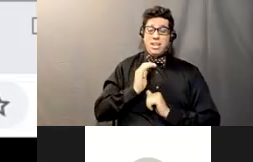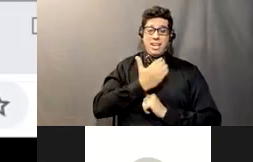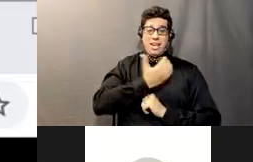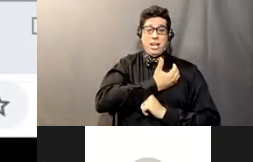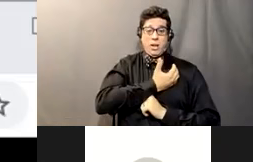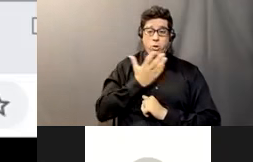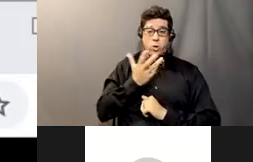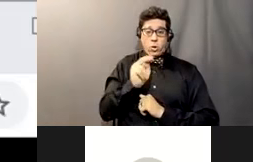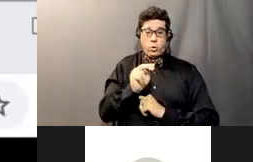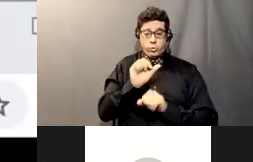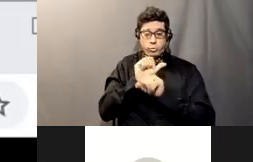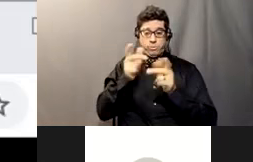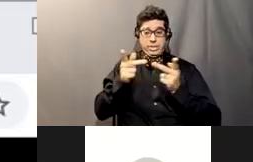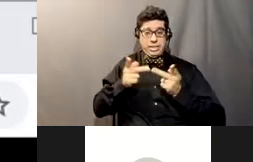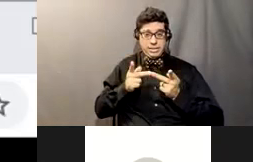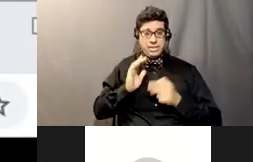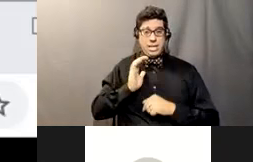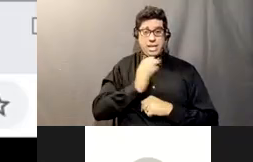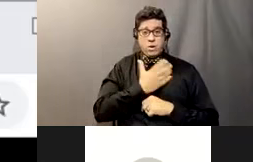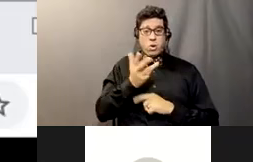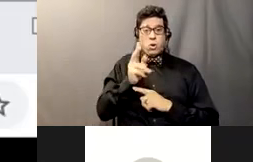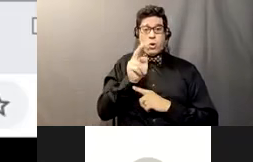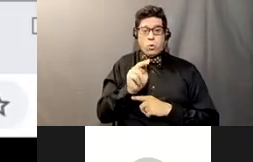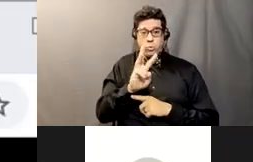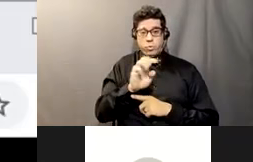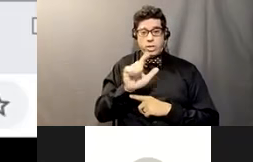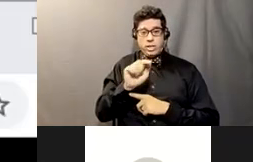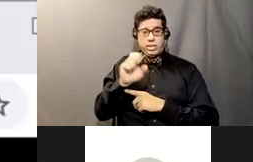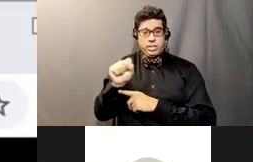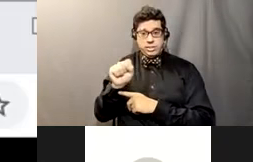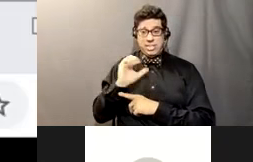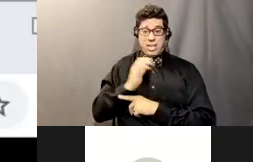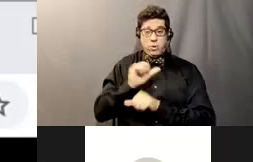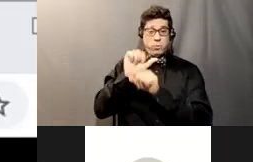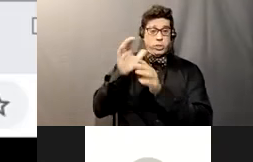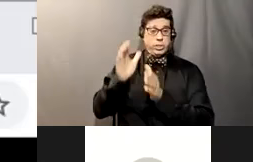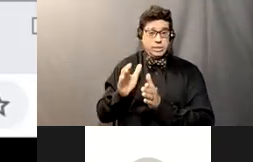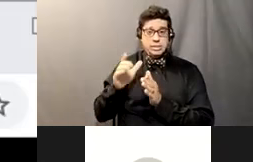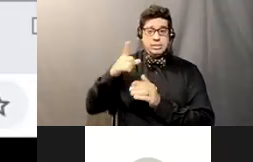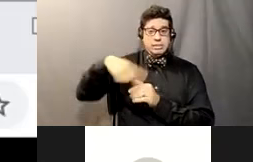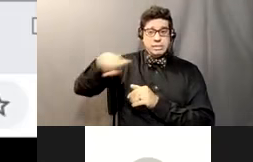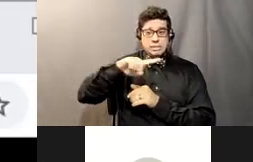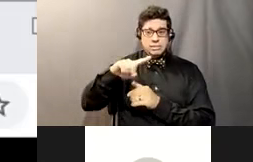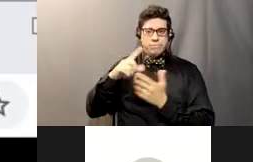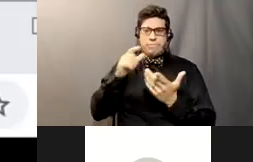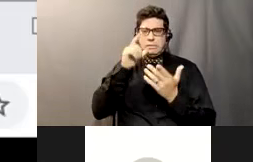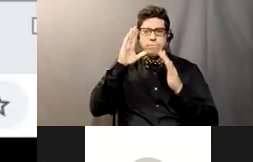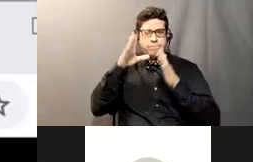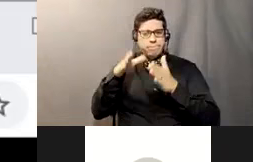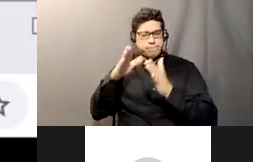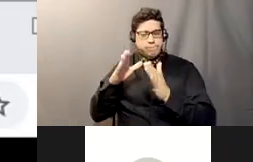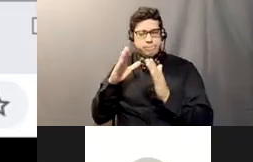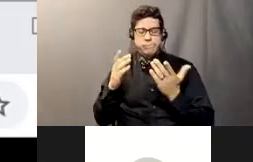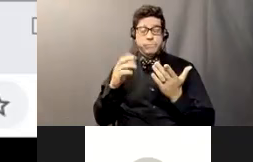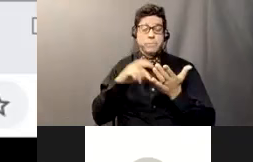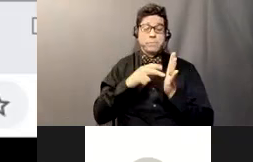wellness and what we were doing to help our own employees in their journey toward wellness. So our mental health initiative committee decided